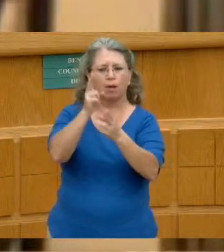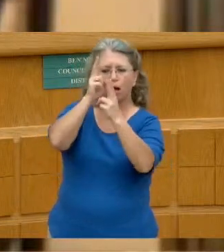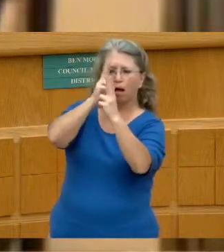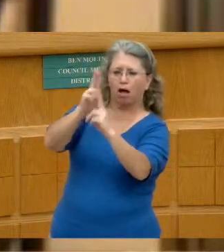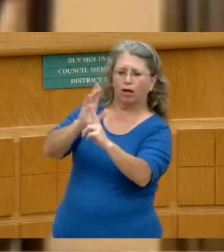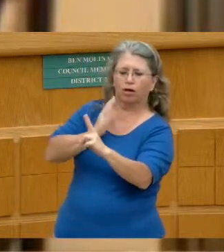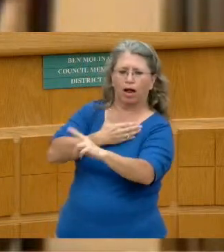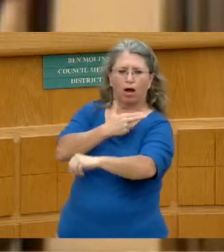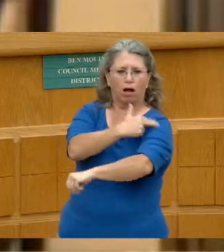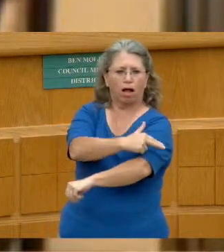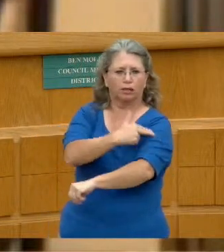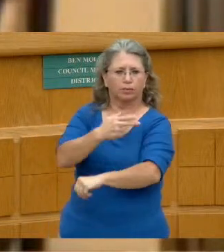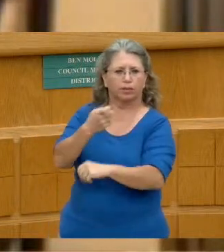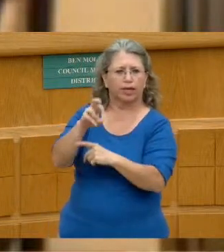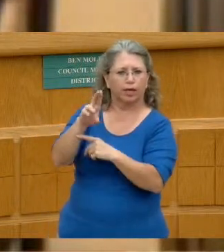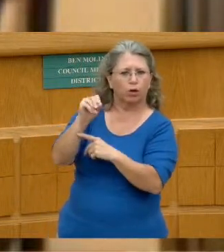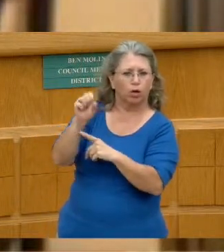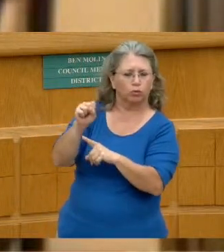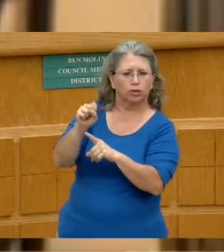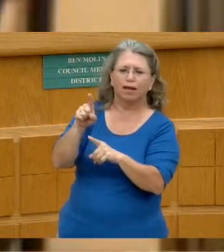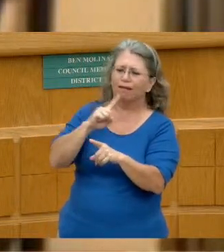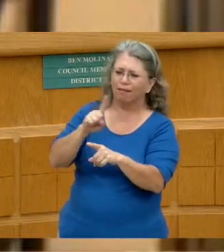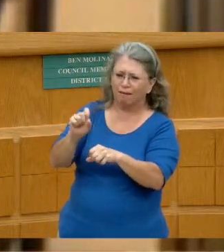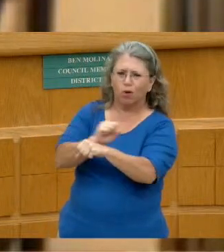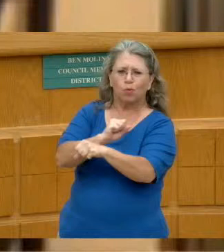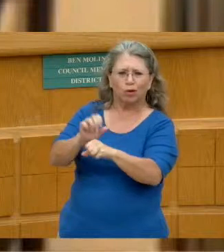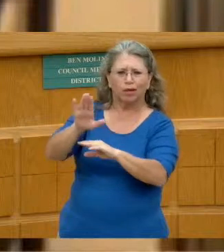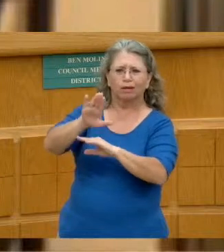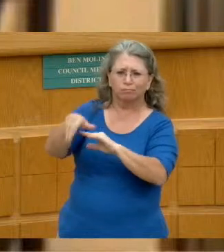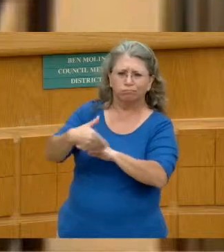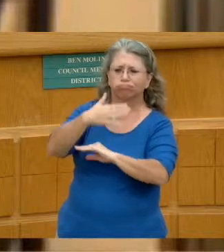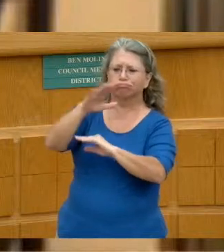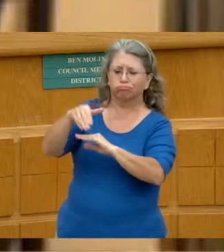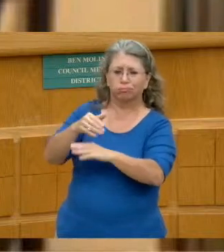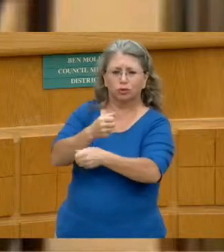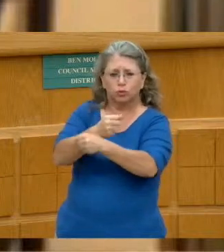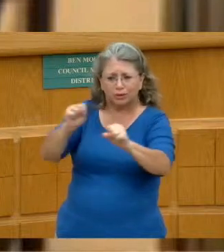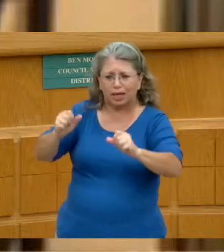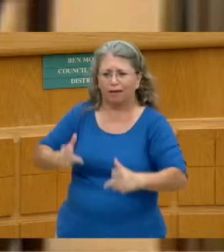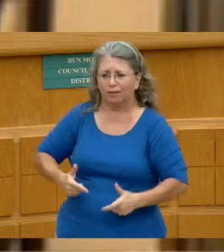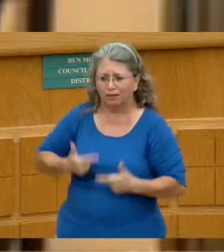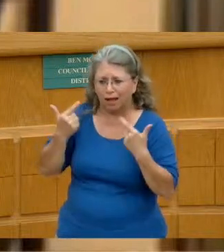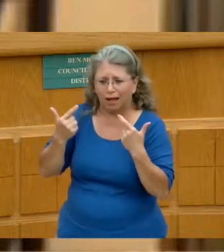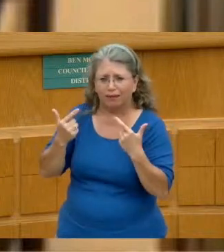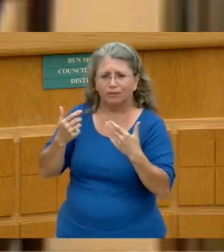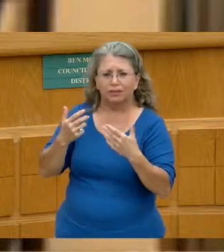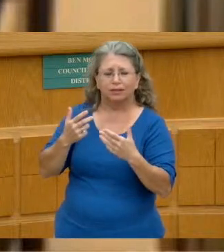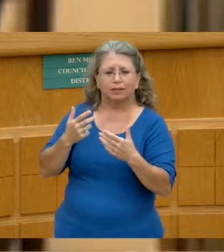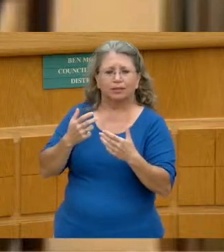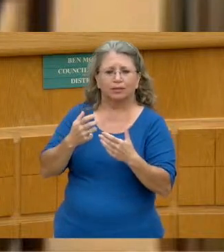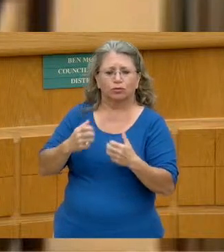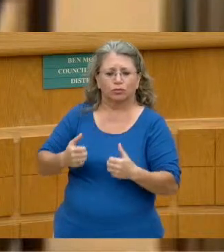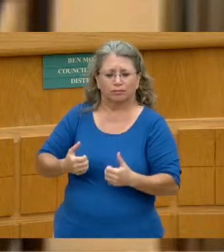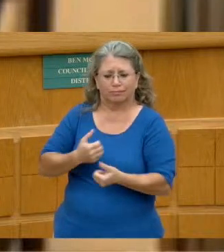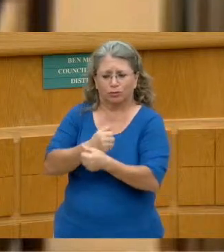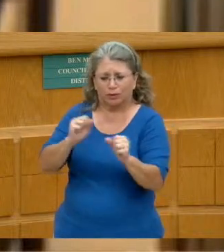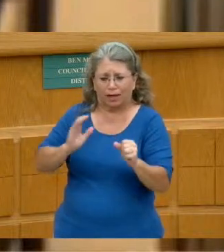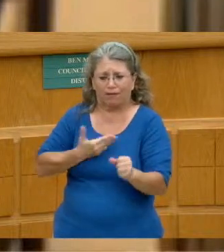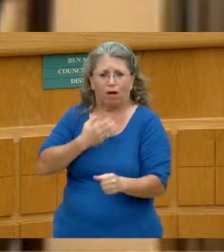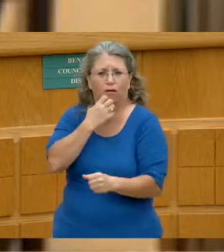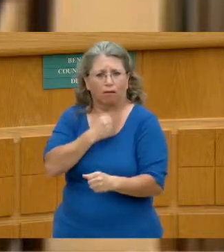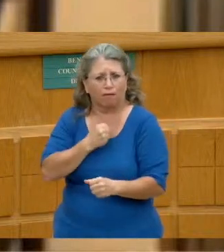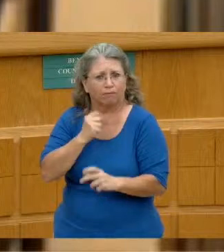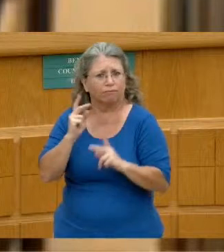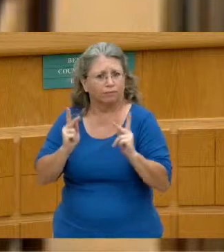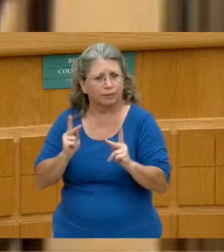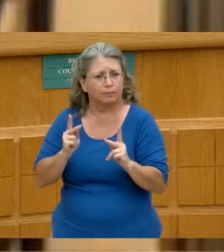heroes. They are working around the clock, like the mayor said, to save lives and to save our loved ones. So let's do our part